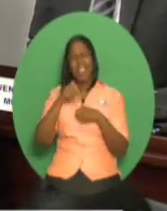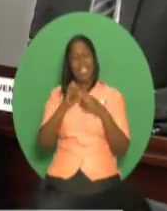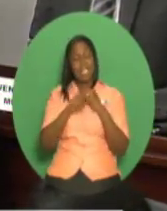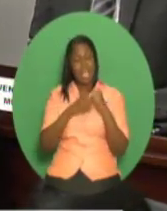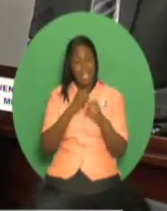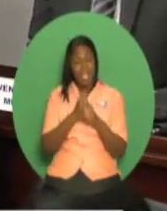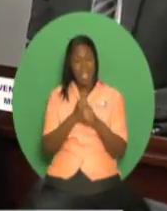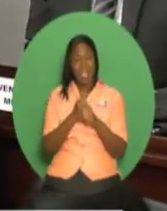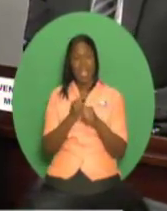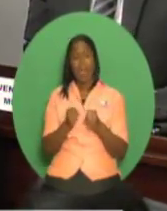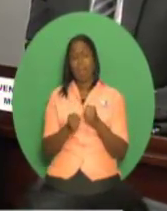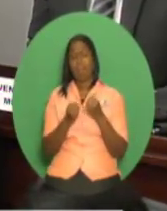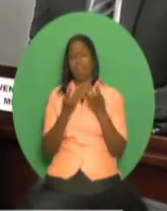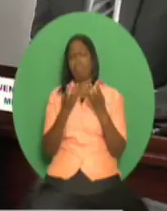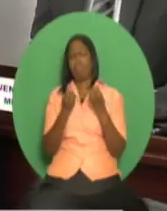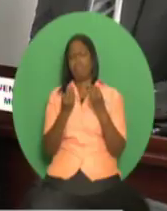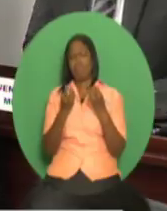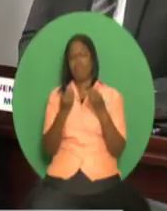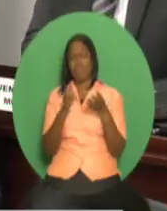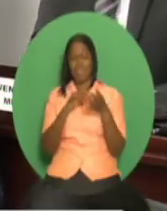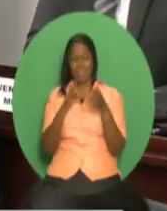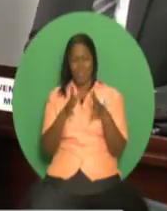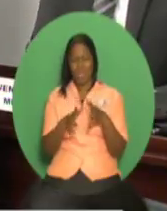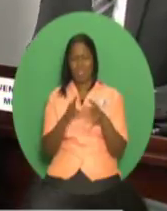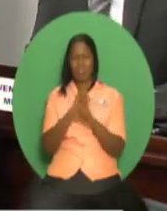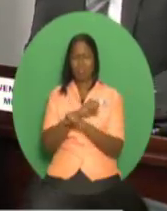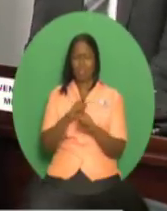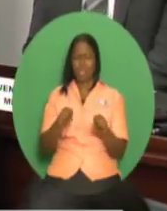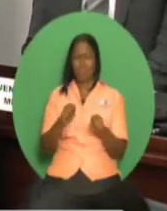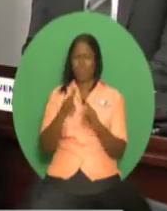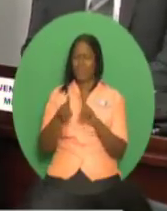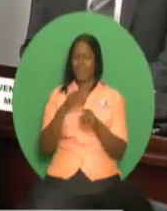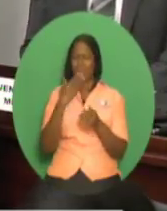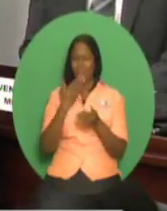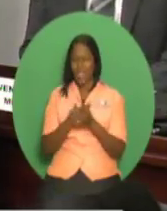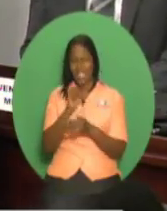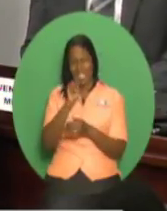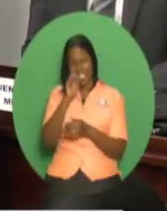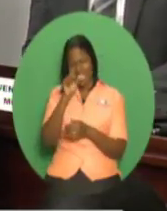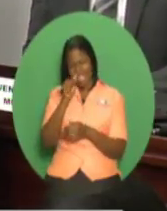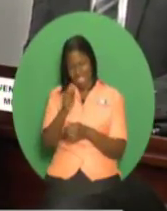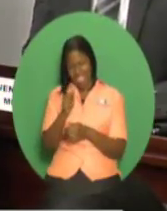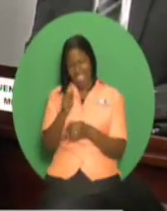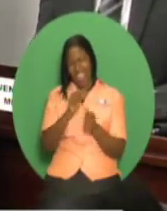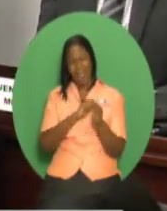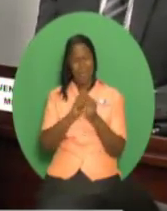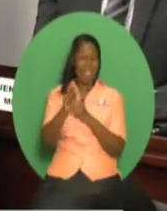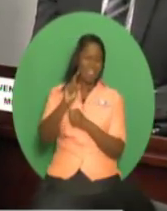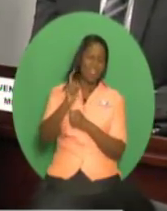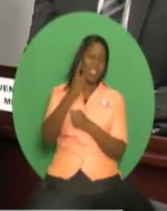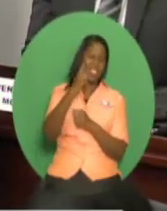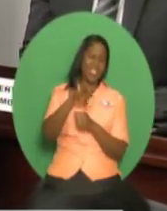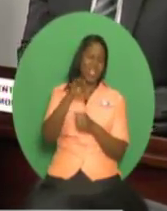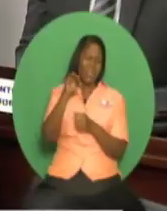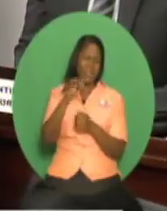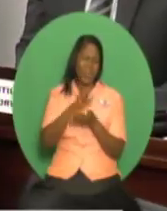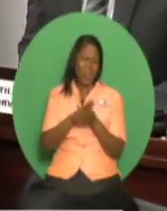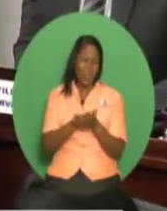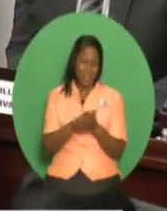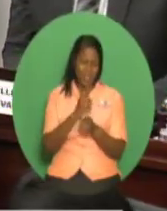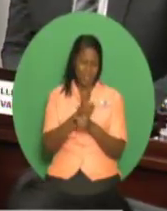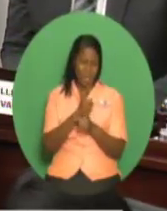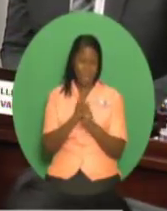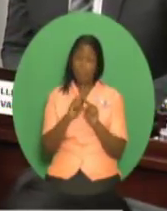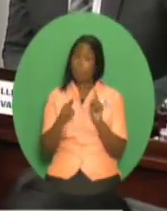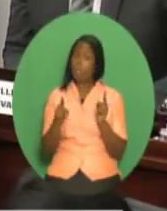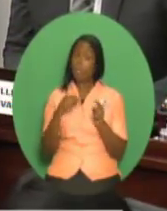found that a large number of our students did exceedingly well. However, in our estimation, there were